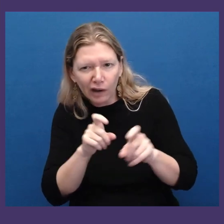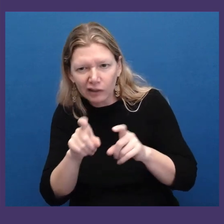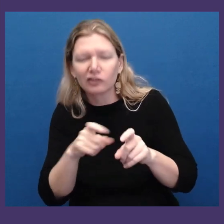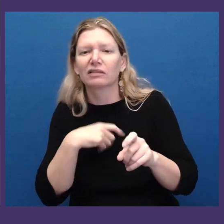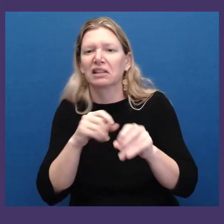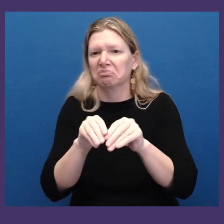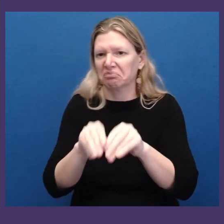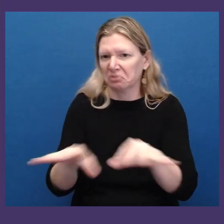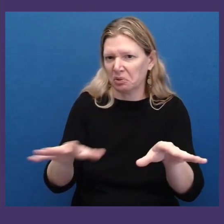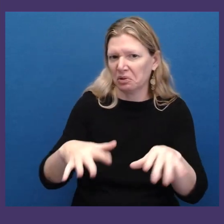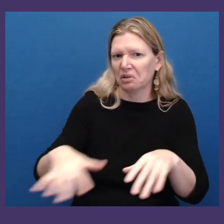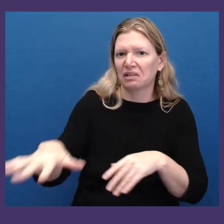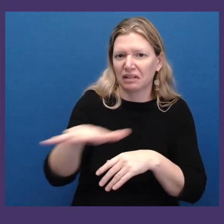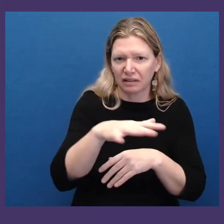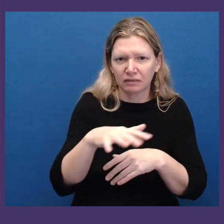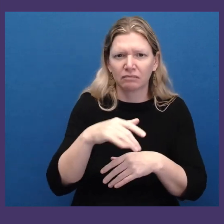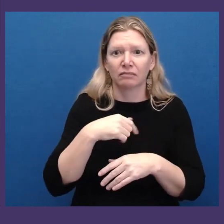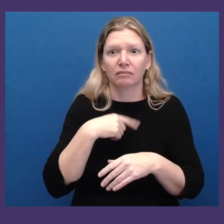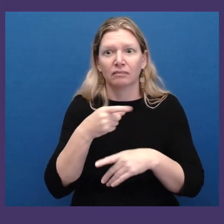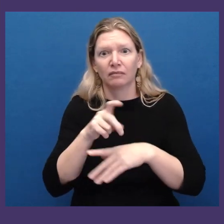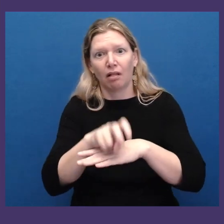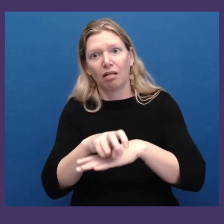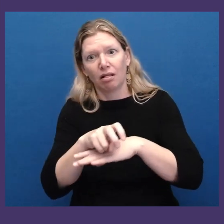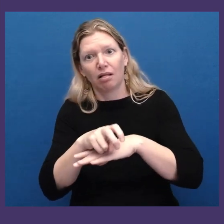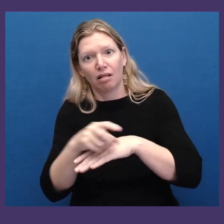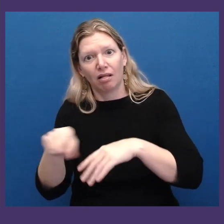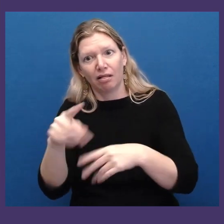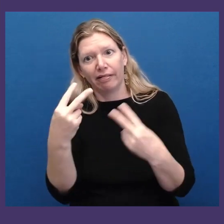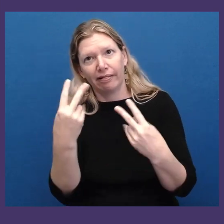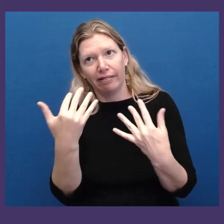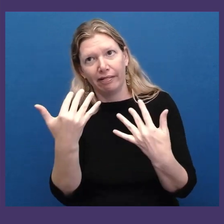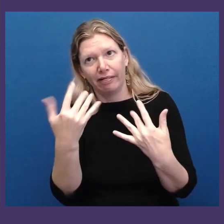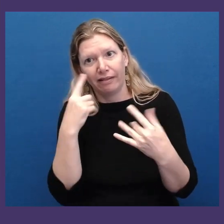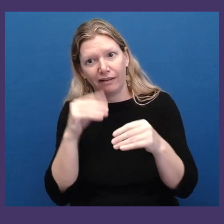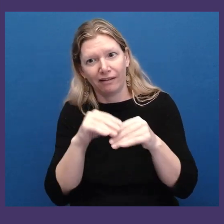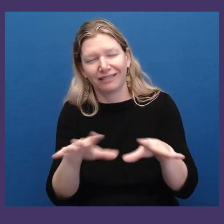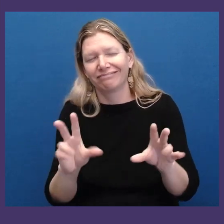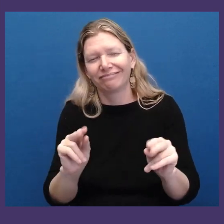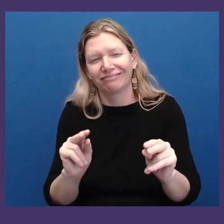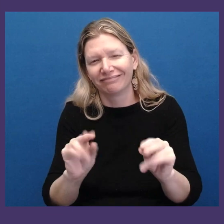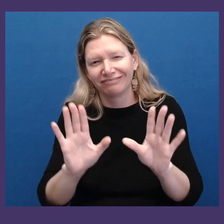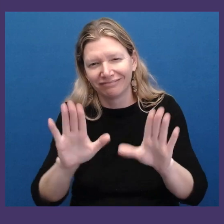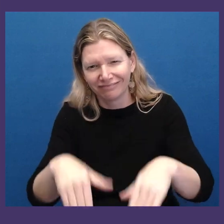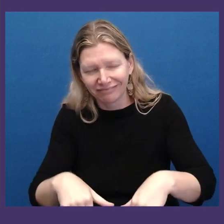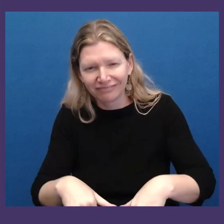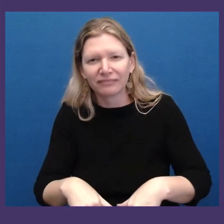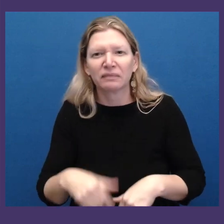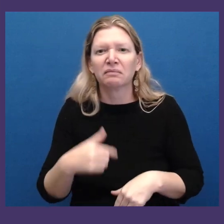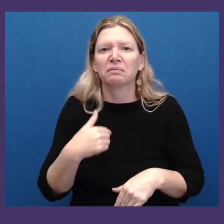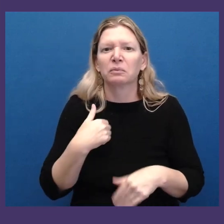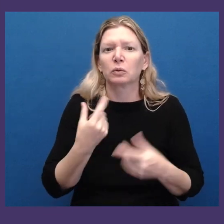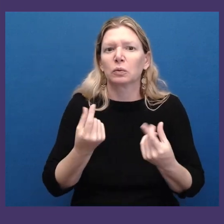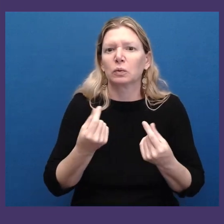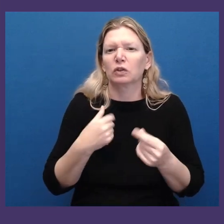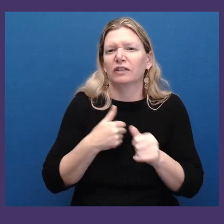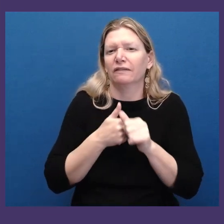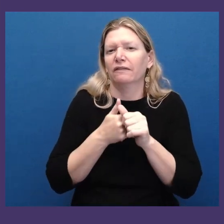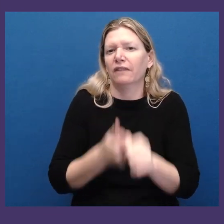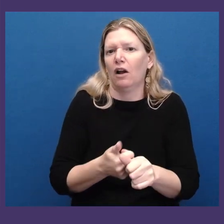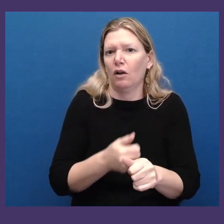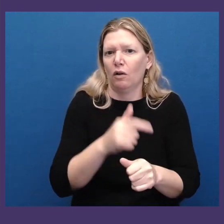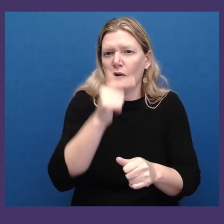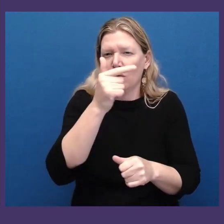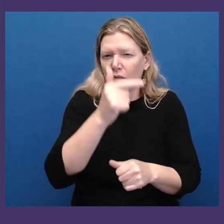wait for that to happen, but what I did earlier was I just followed those prompts, and what it generated for me was